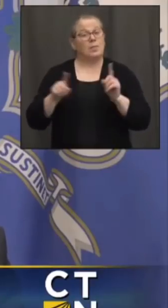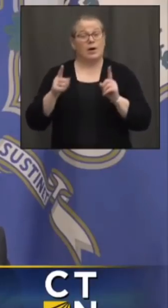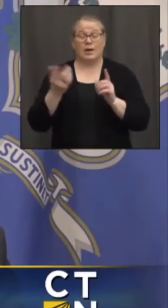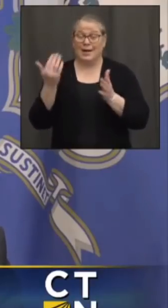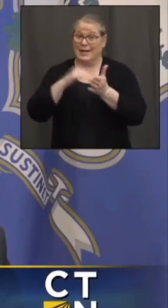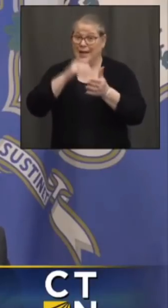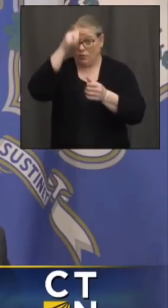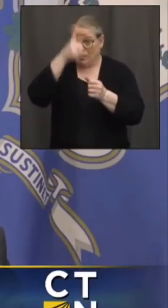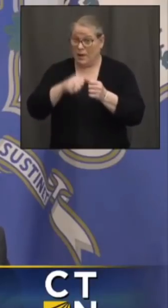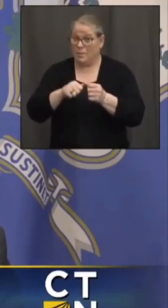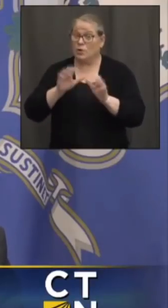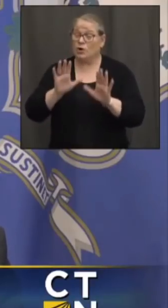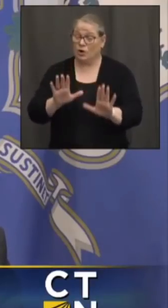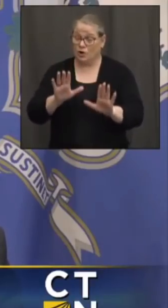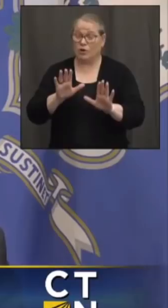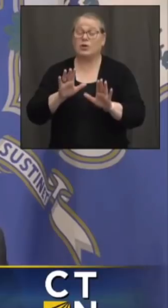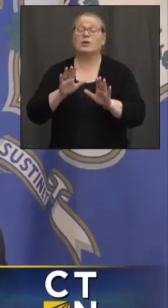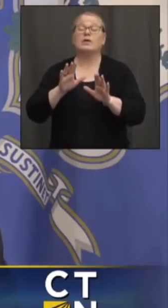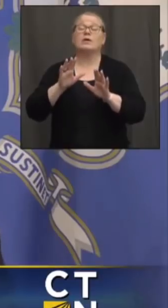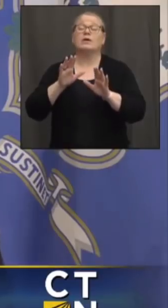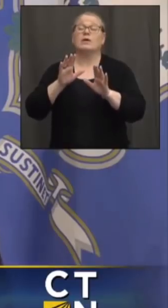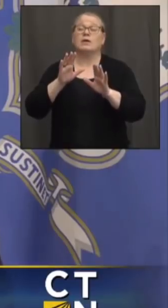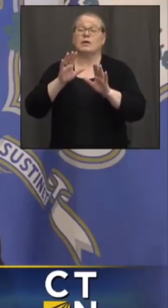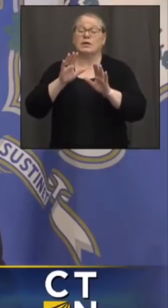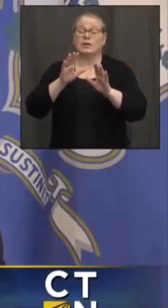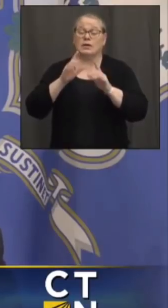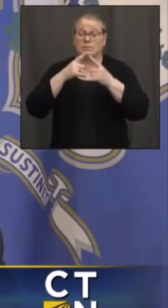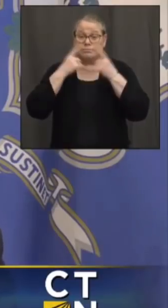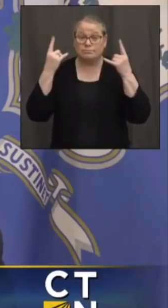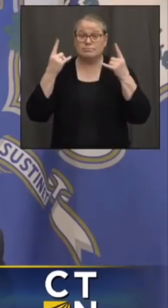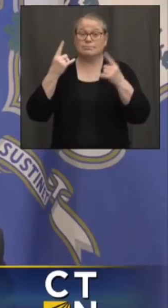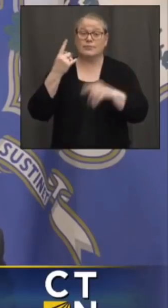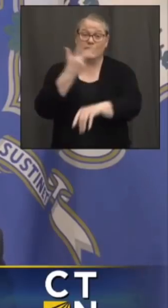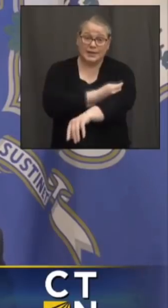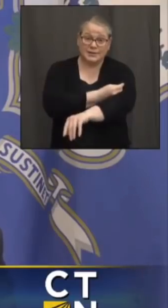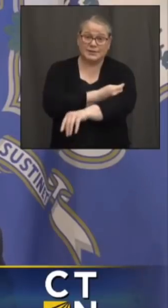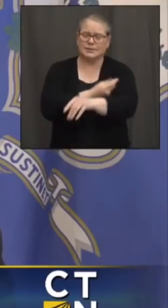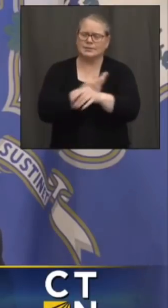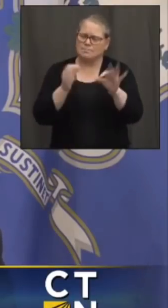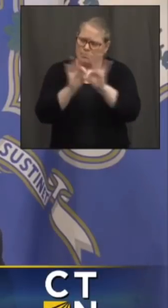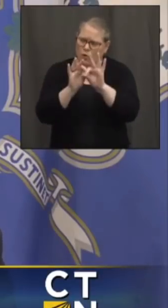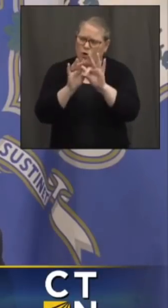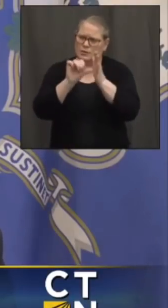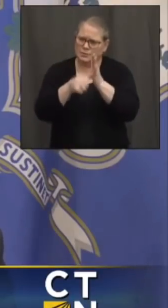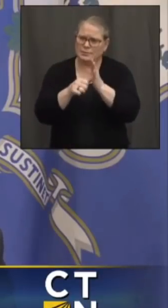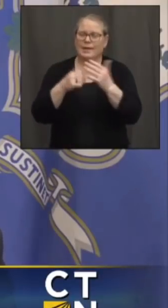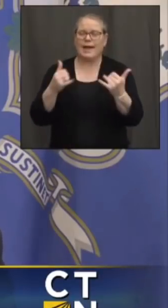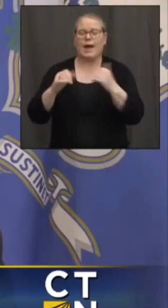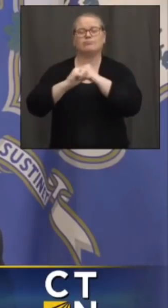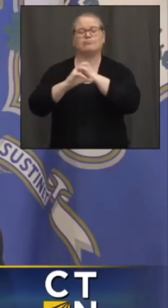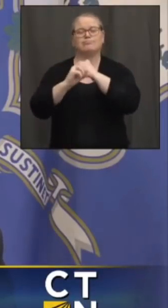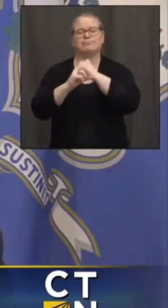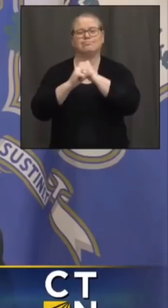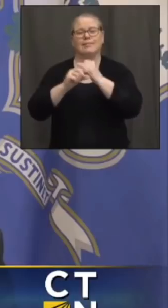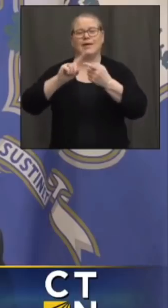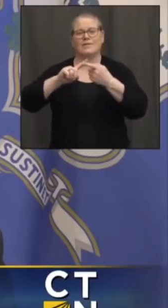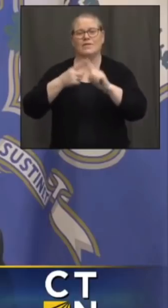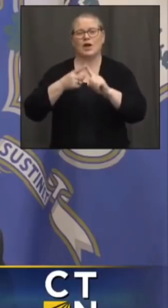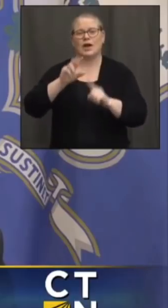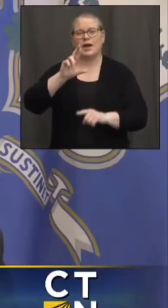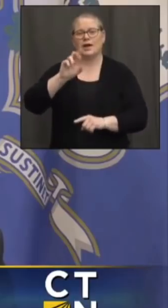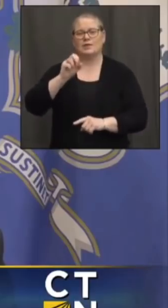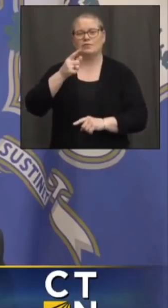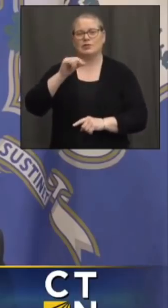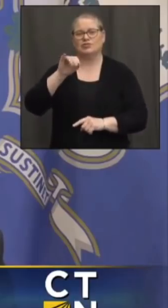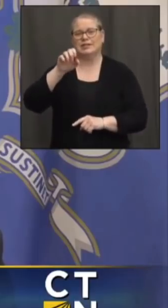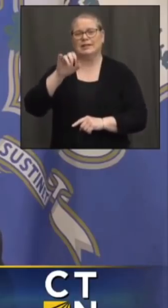the ball. We've talked a lot about vaccinations, how important it is you get vaccinated. And here's a PSA from our friend Reg Eady, who can tell you a little